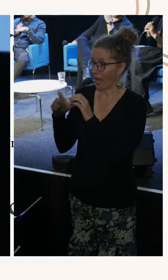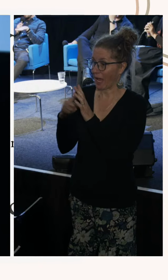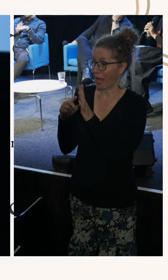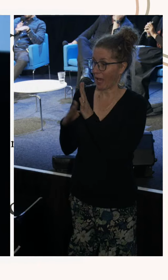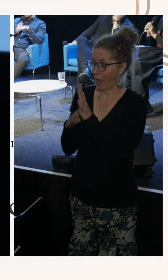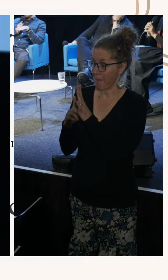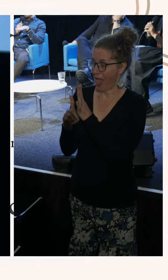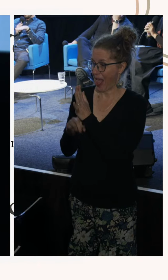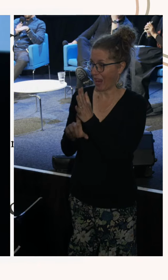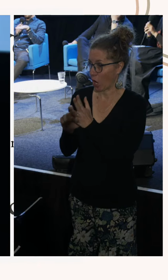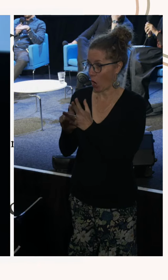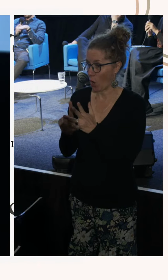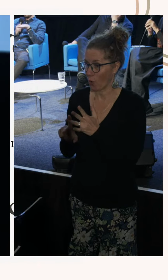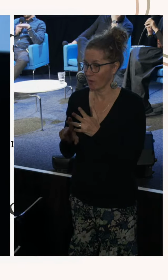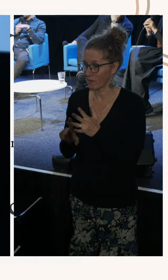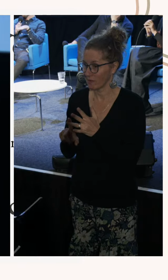Tinto,